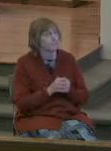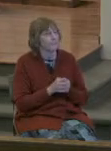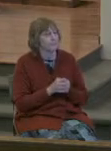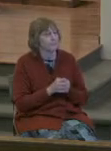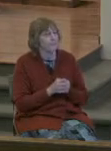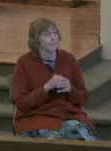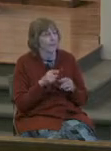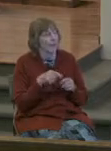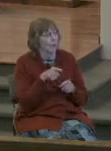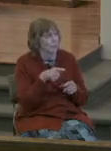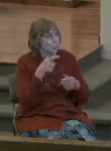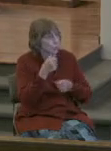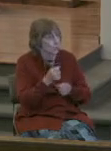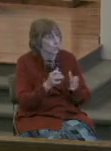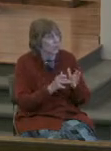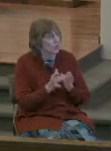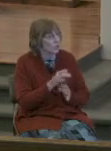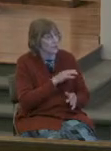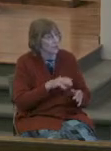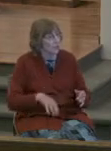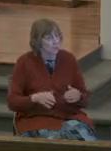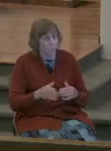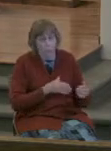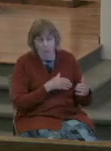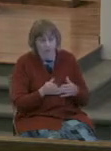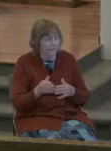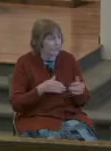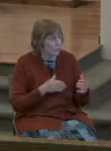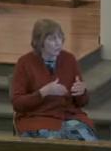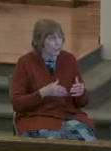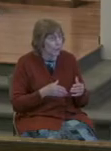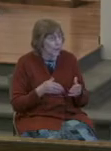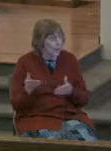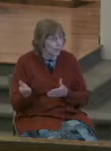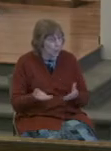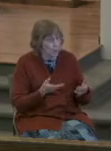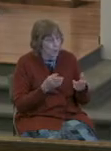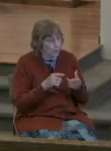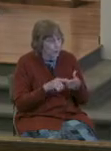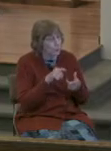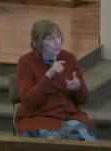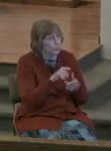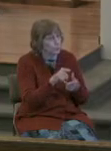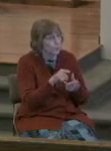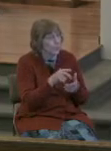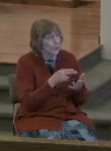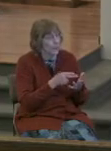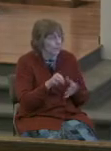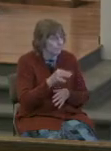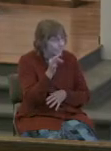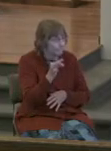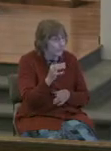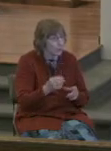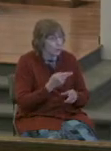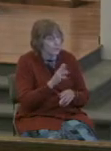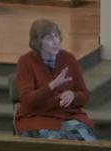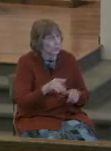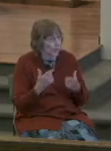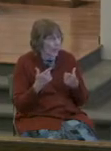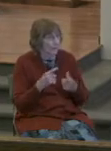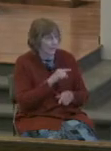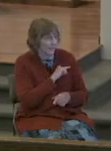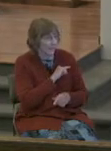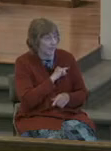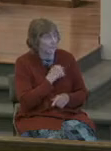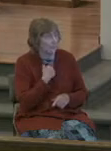And when you trusted Jesus Christ, whatever brought you to the cross, whatever the Holy Spirit used in your life to convict you of your need